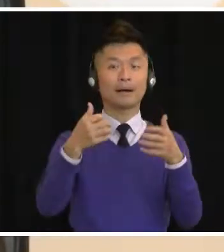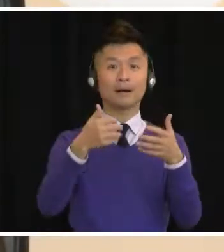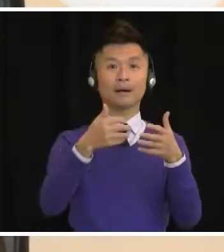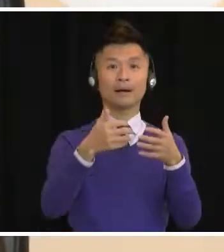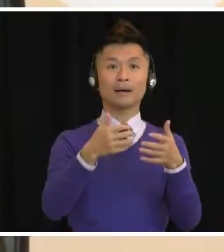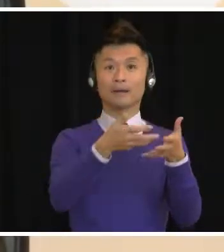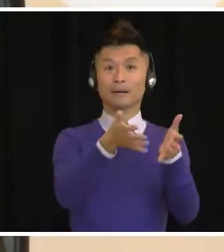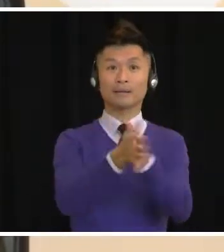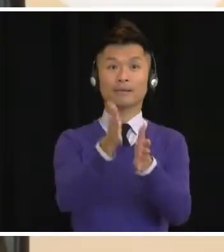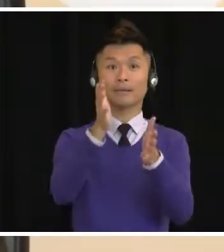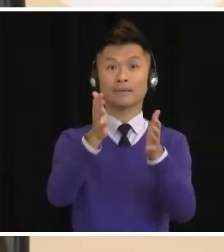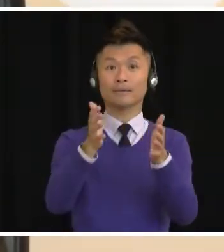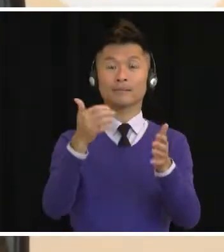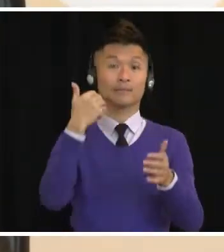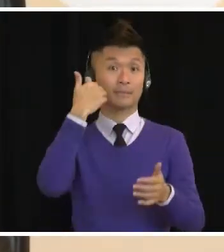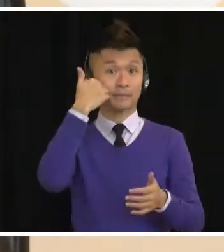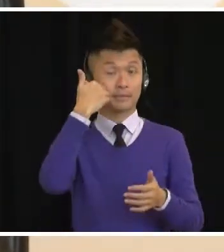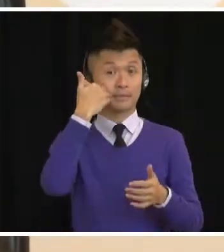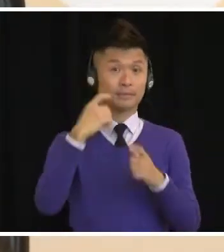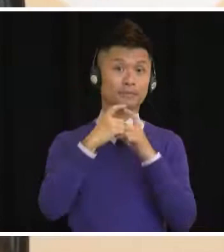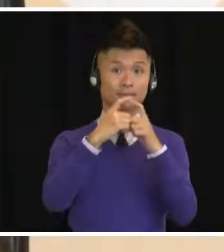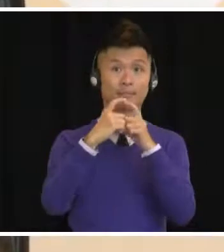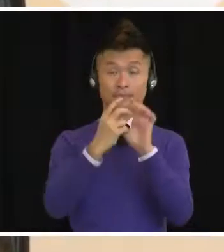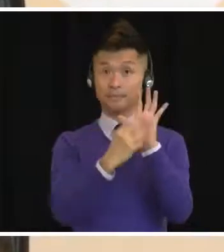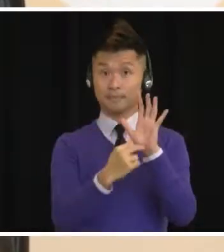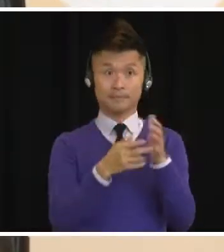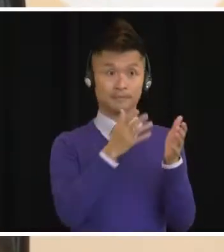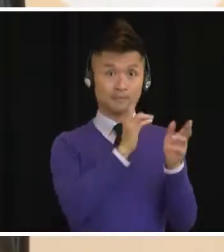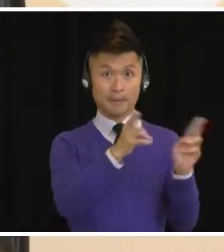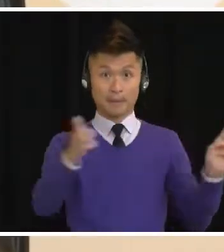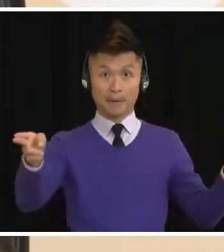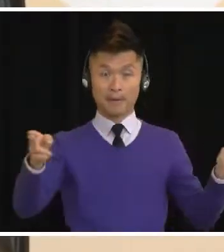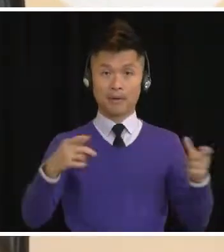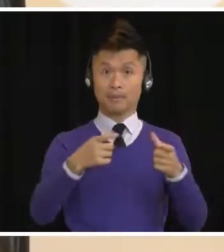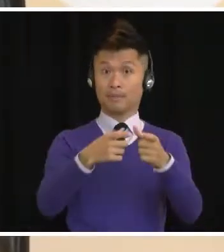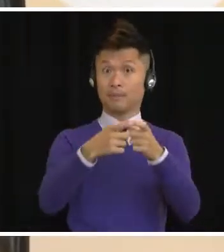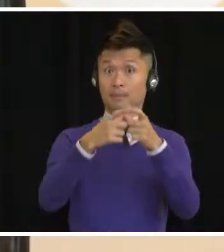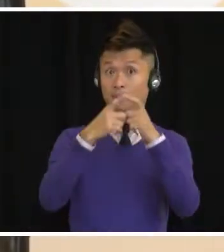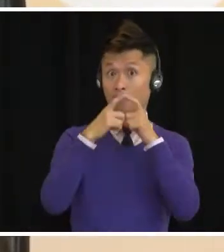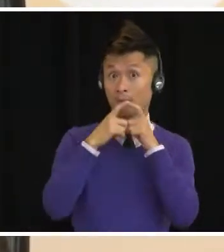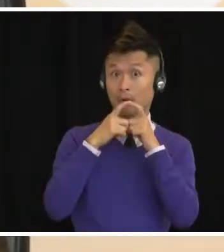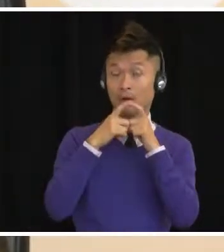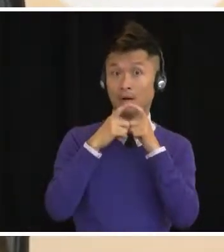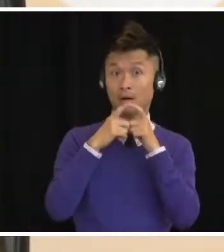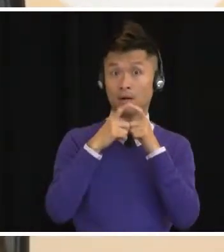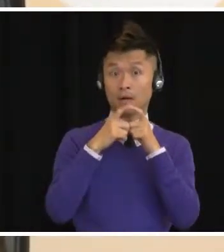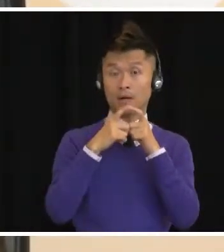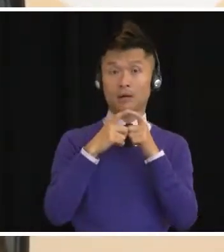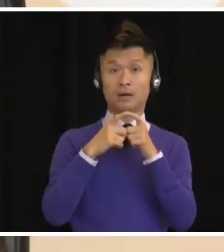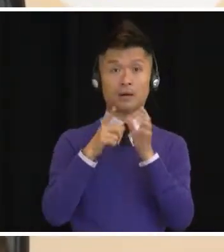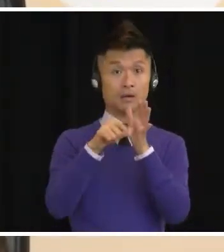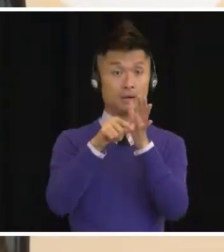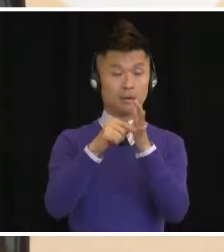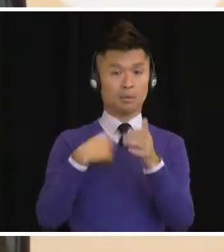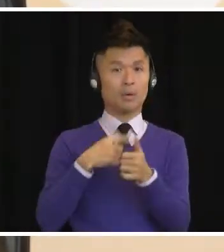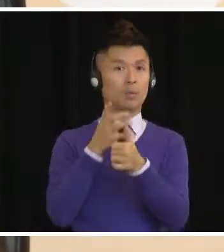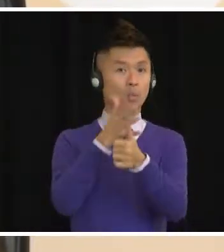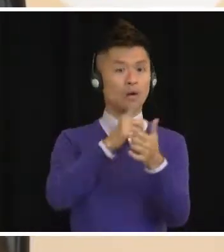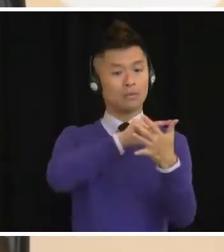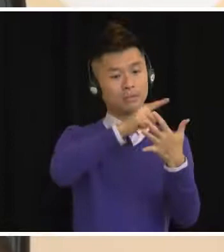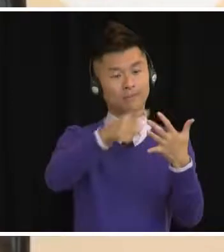We are not expecting that you exactly follow the order of the questions. You are free to start with the last